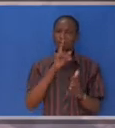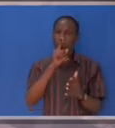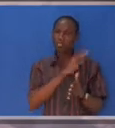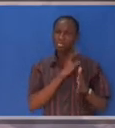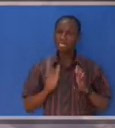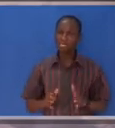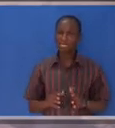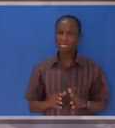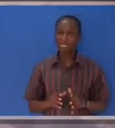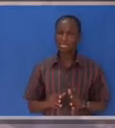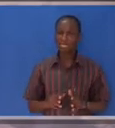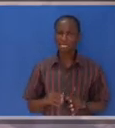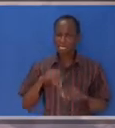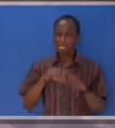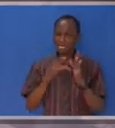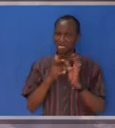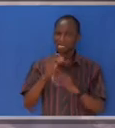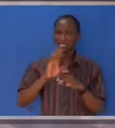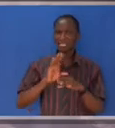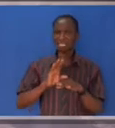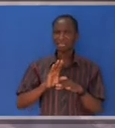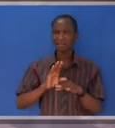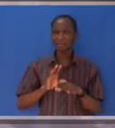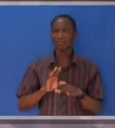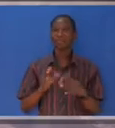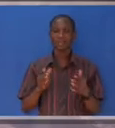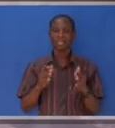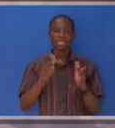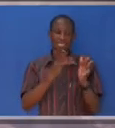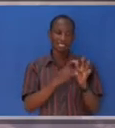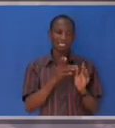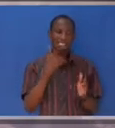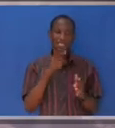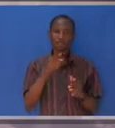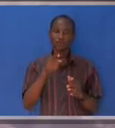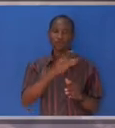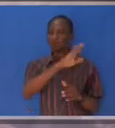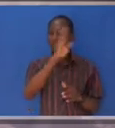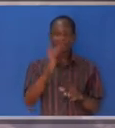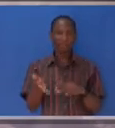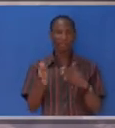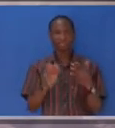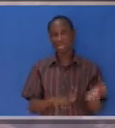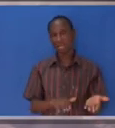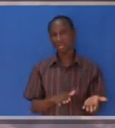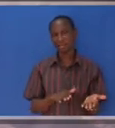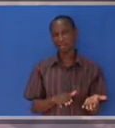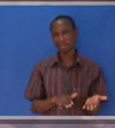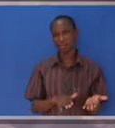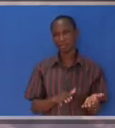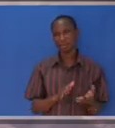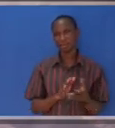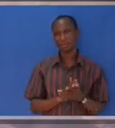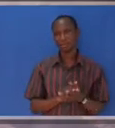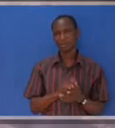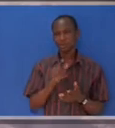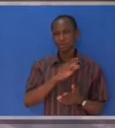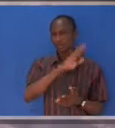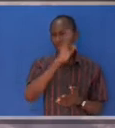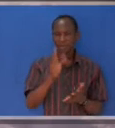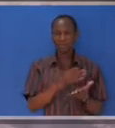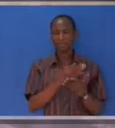e wo Kristo na safo mu a ose wo betwa mu afi owuo mu akonkwa mu na wo nko atemu mu chese